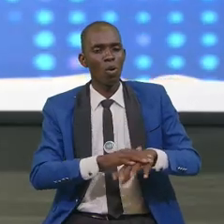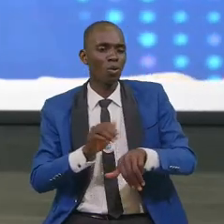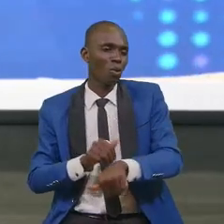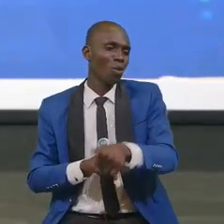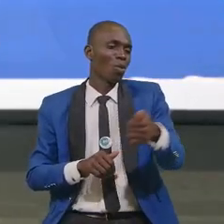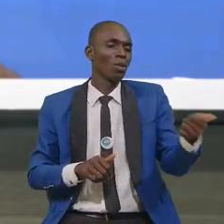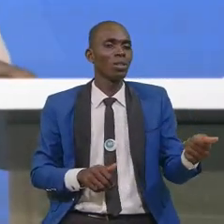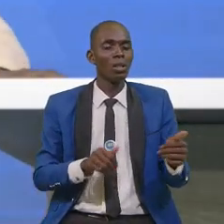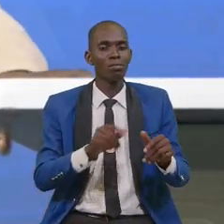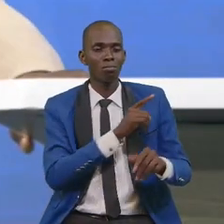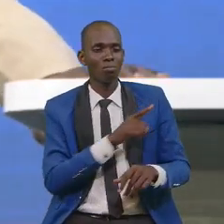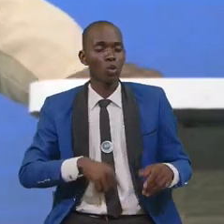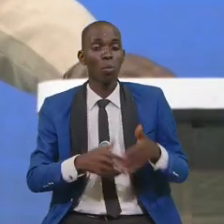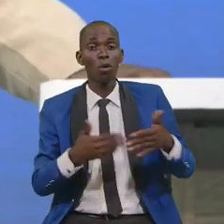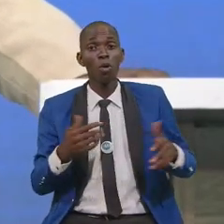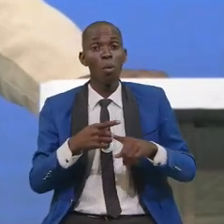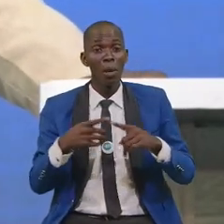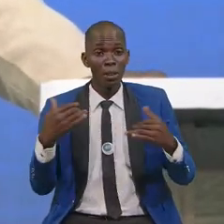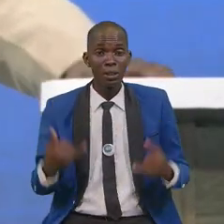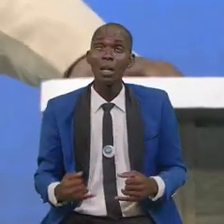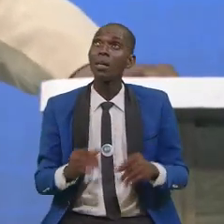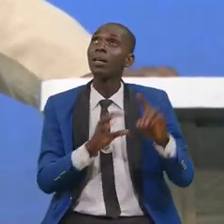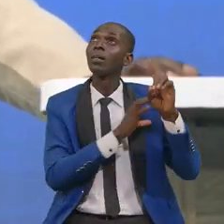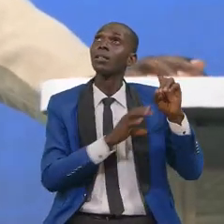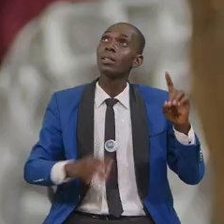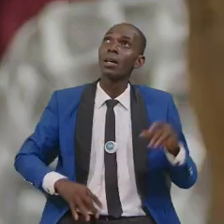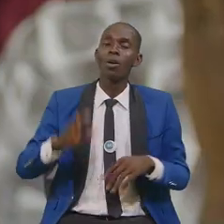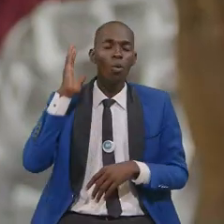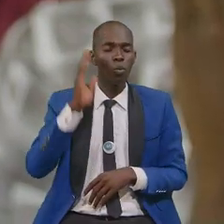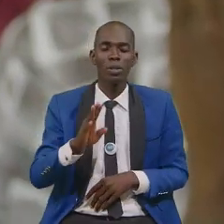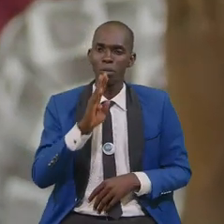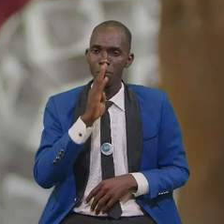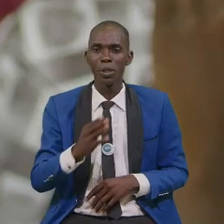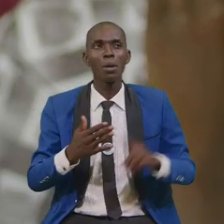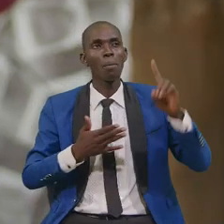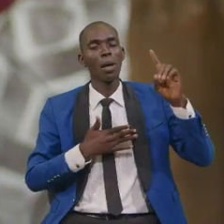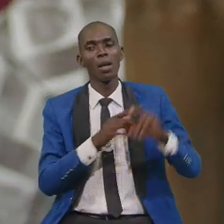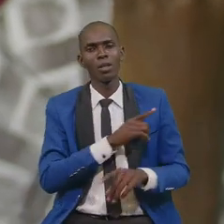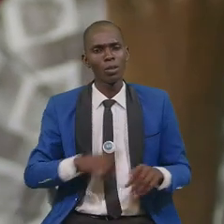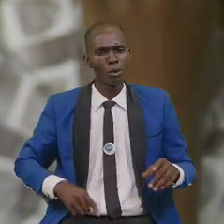but now Christ will be my Lord. How about you?